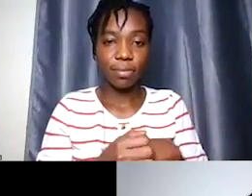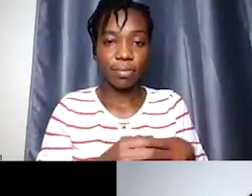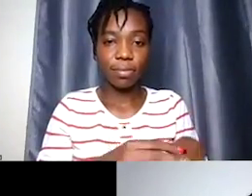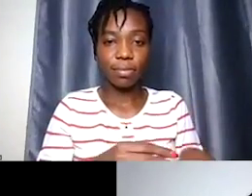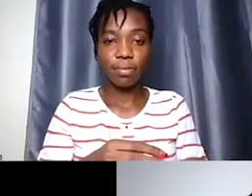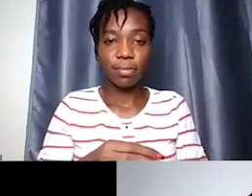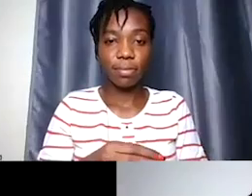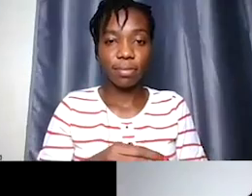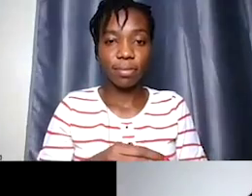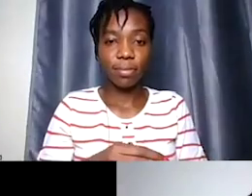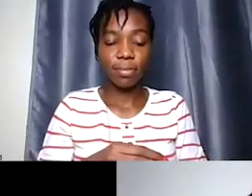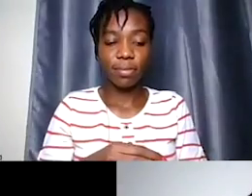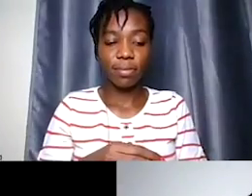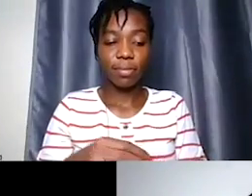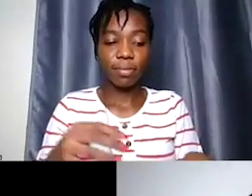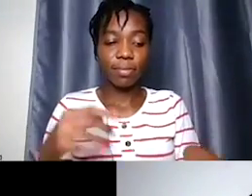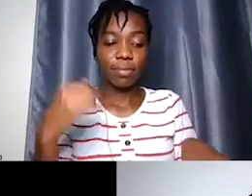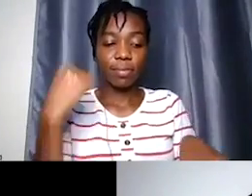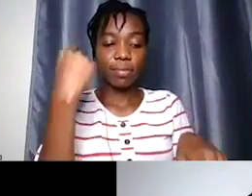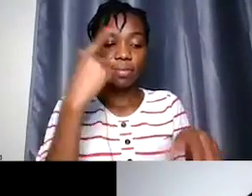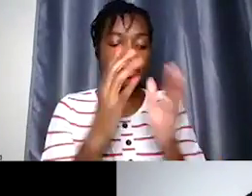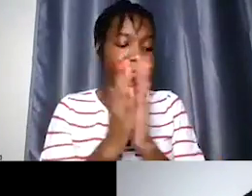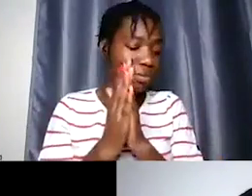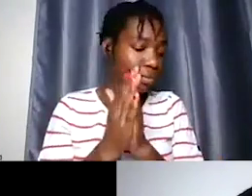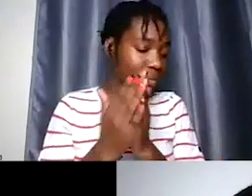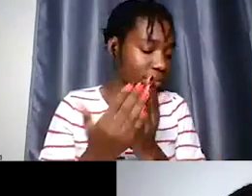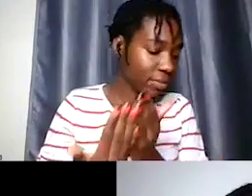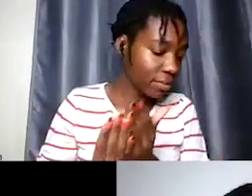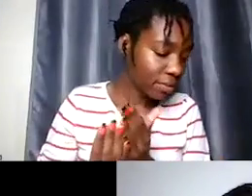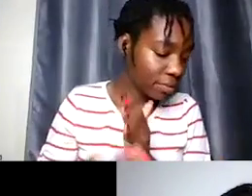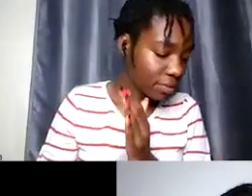And our Facebook friends, gosh, I even forgot that you guys were there.